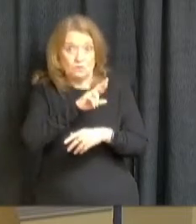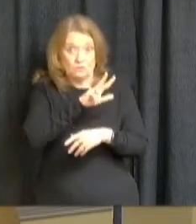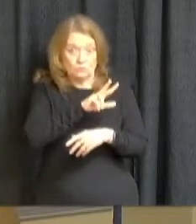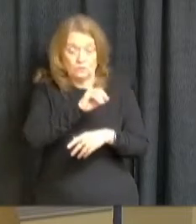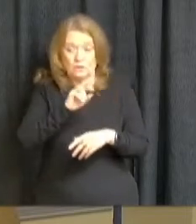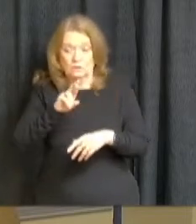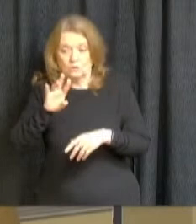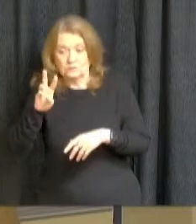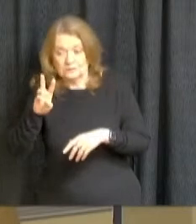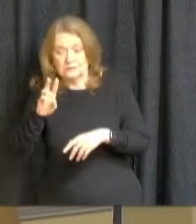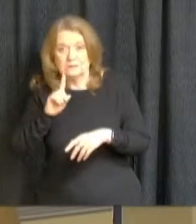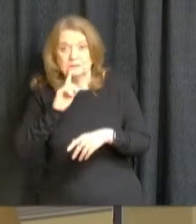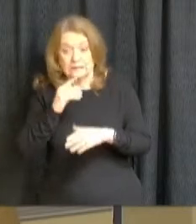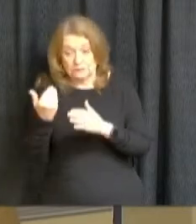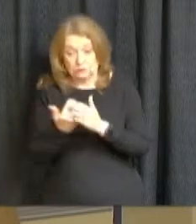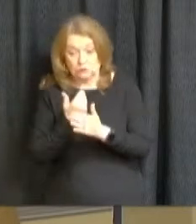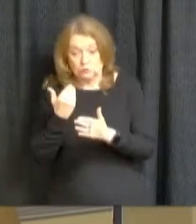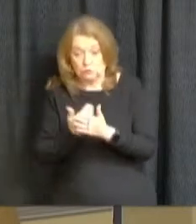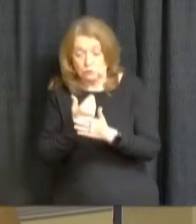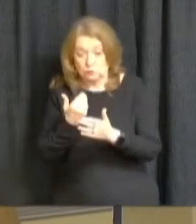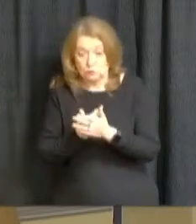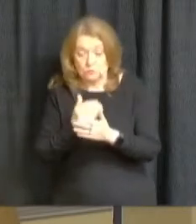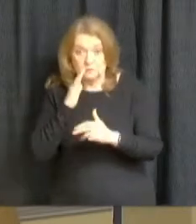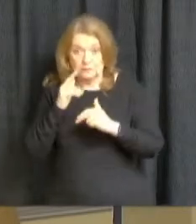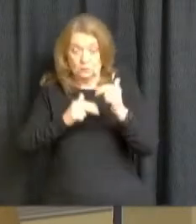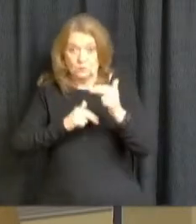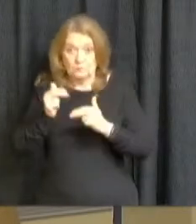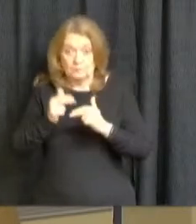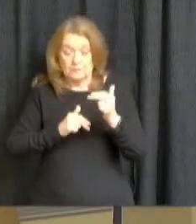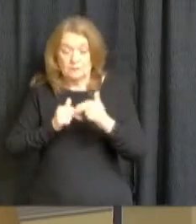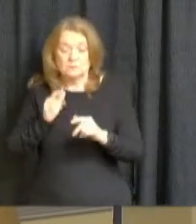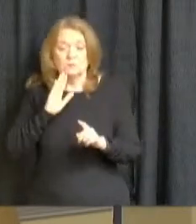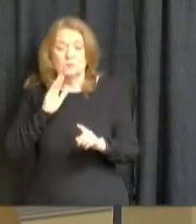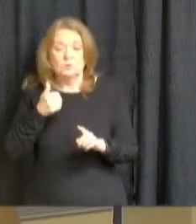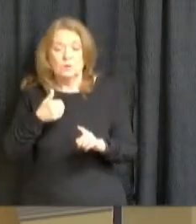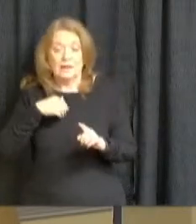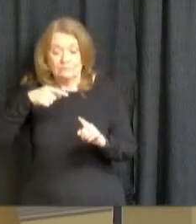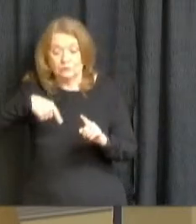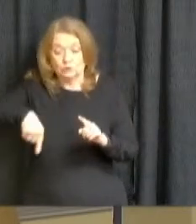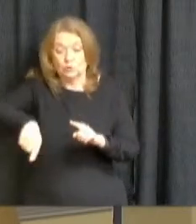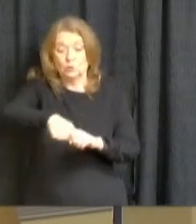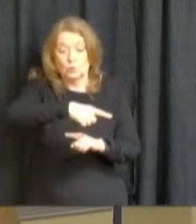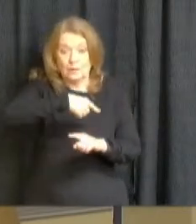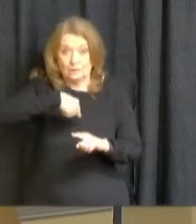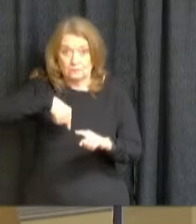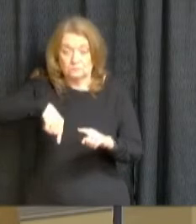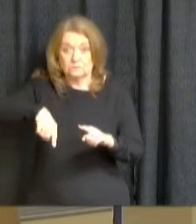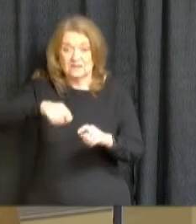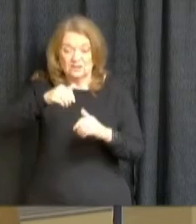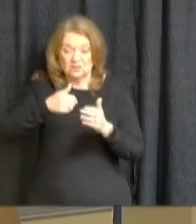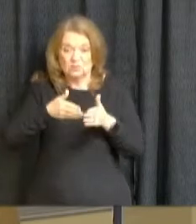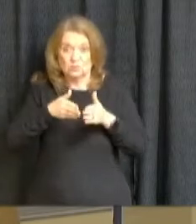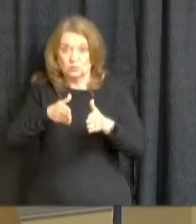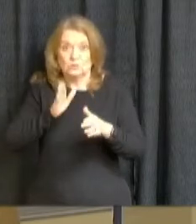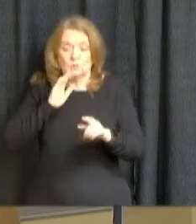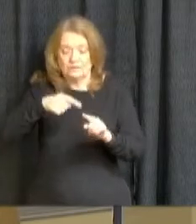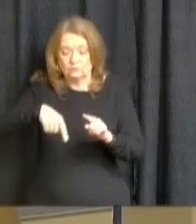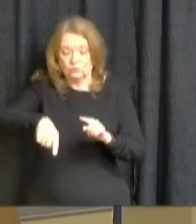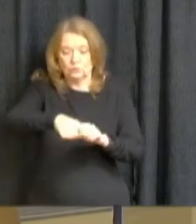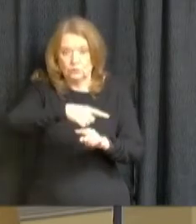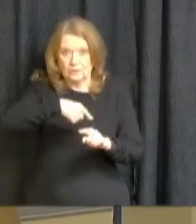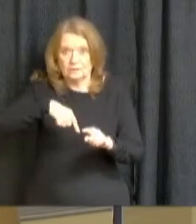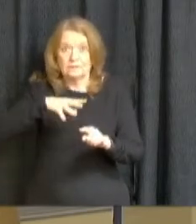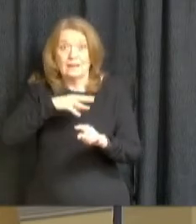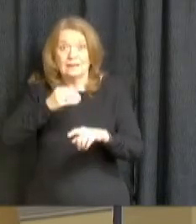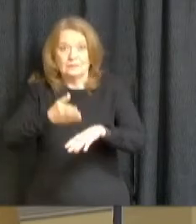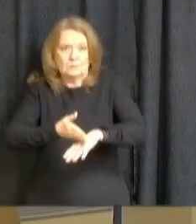that new street that he's going to put in is going to have like a turnaround point as well. And with that improvement to the